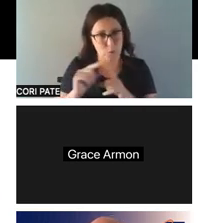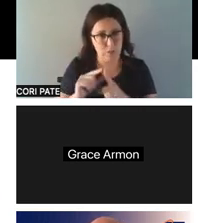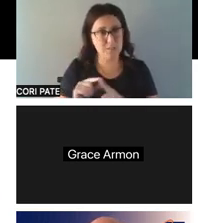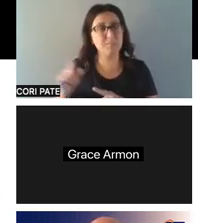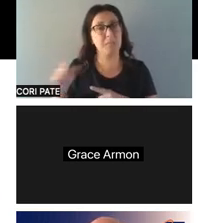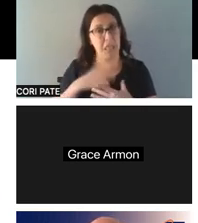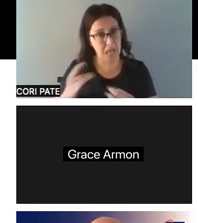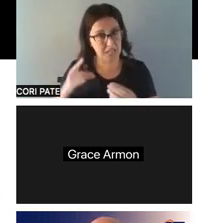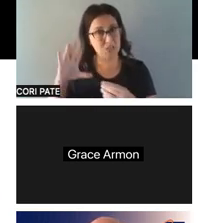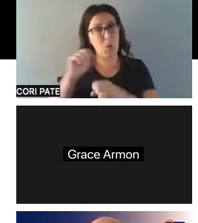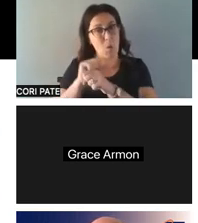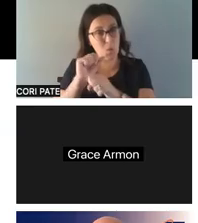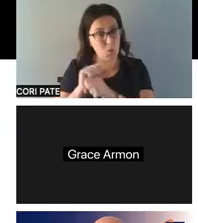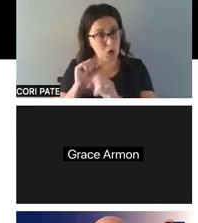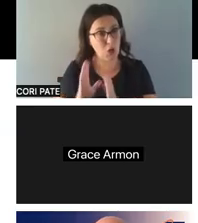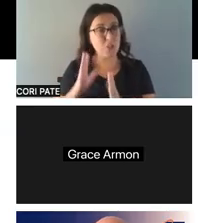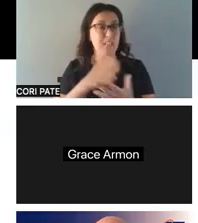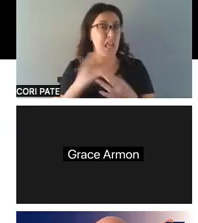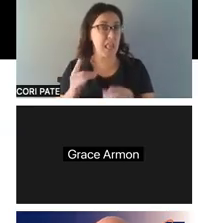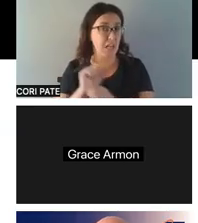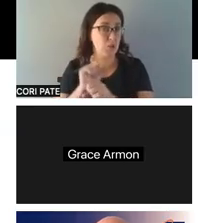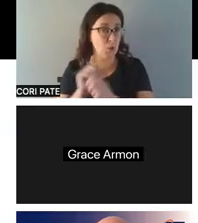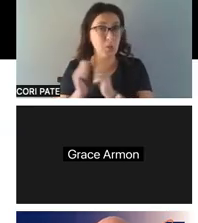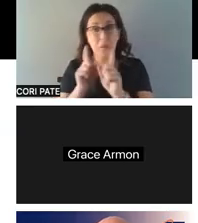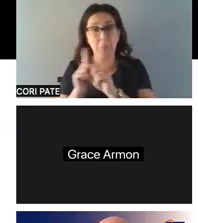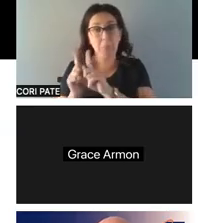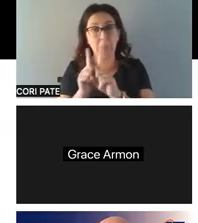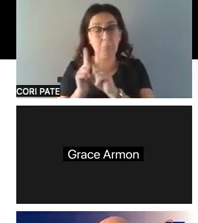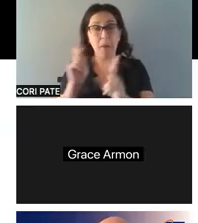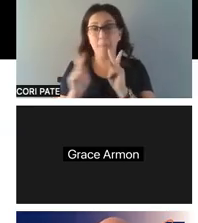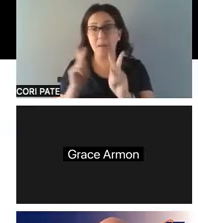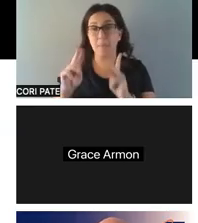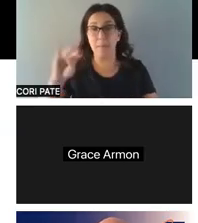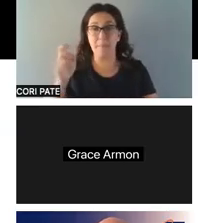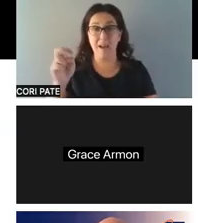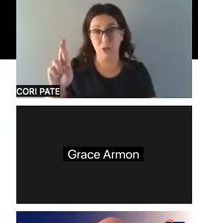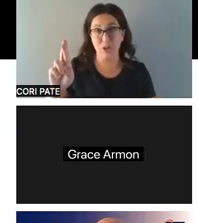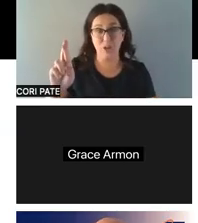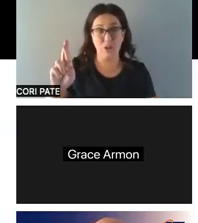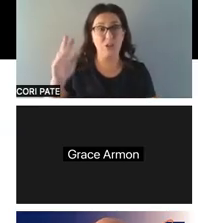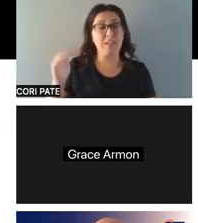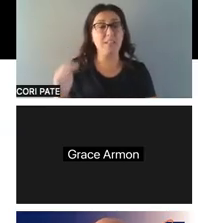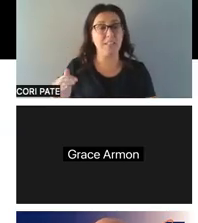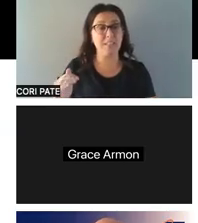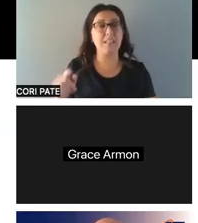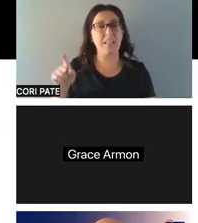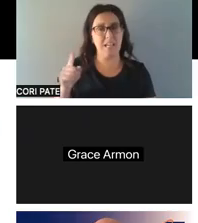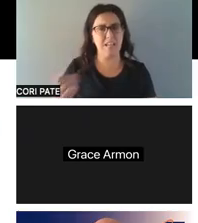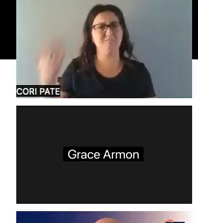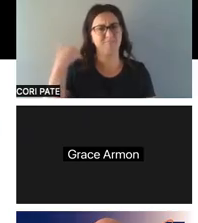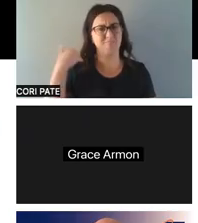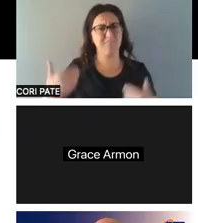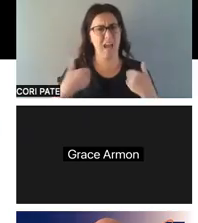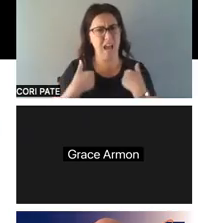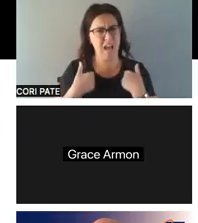coworkers. He likes working alongside the people at Meyer. Um, he did have another job. I think this is something